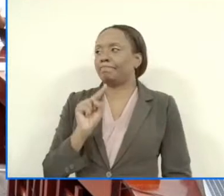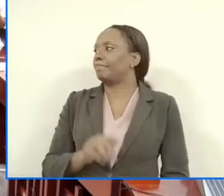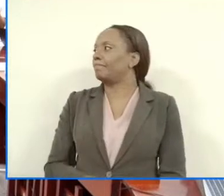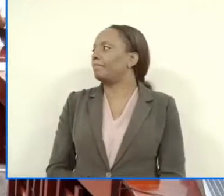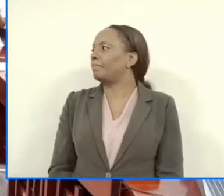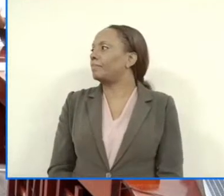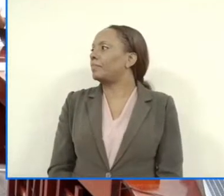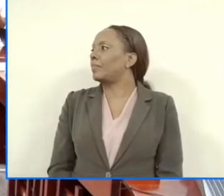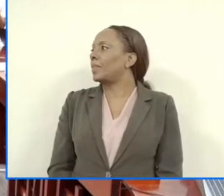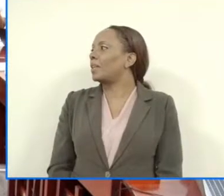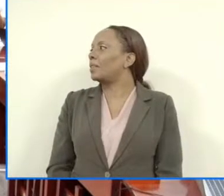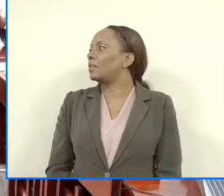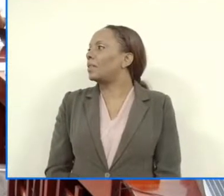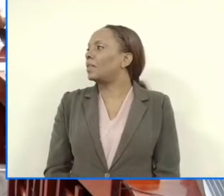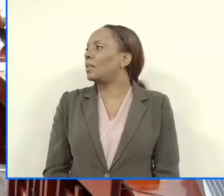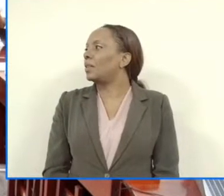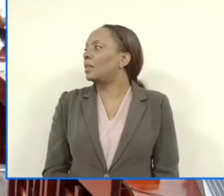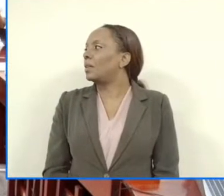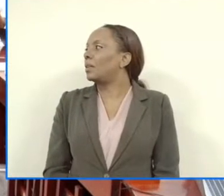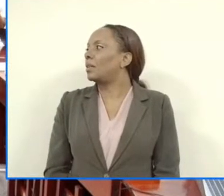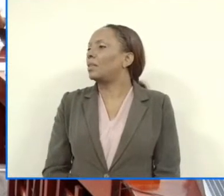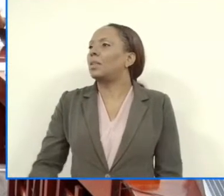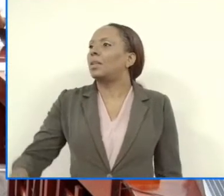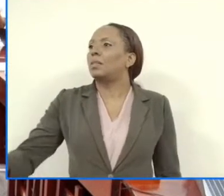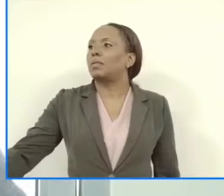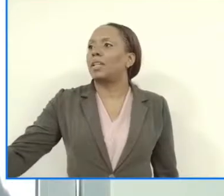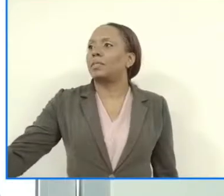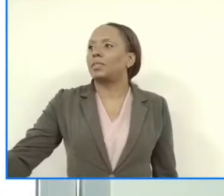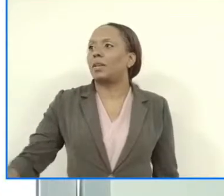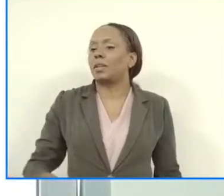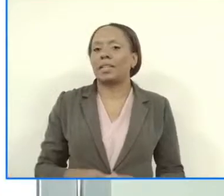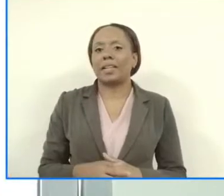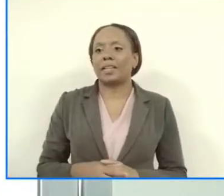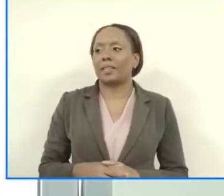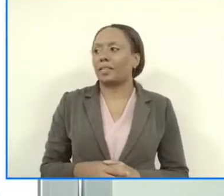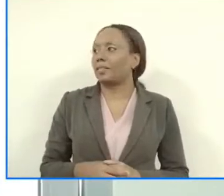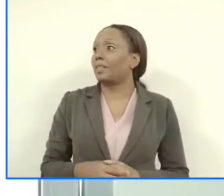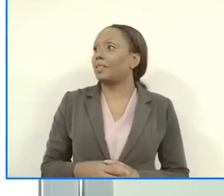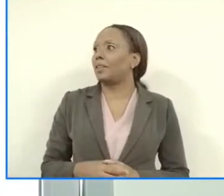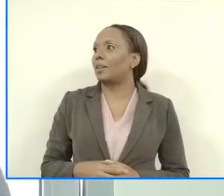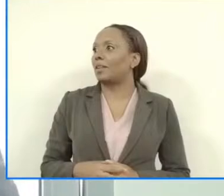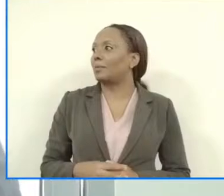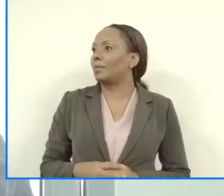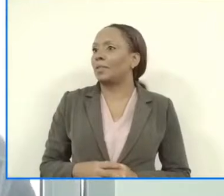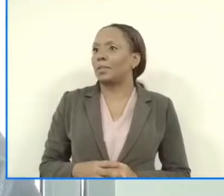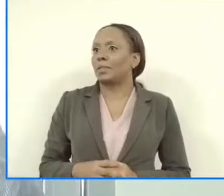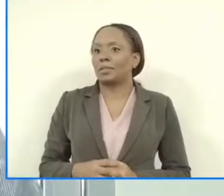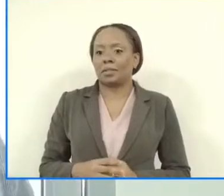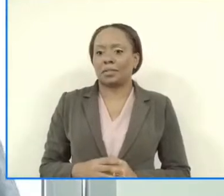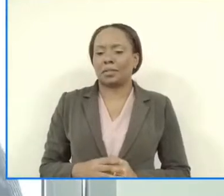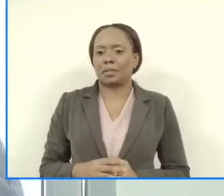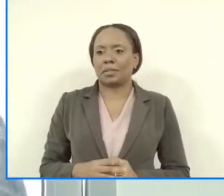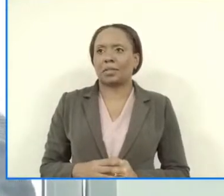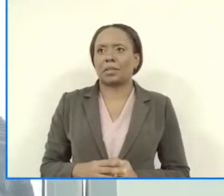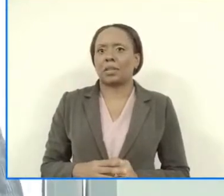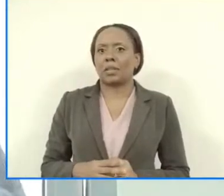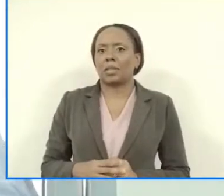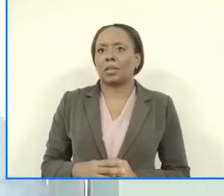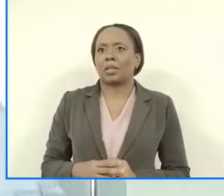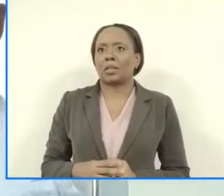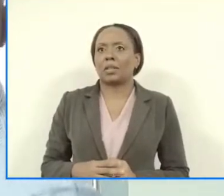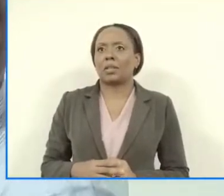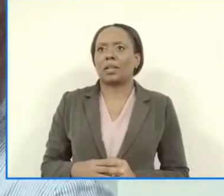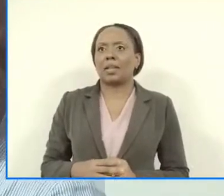Good afternoon. My first couple questions are for the Managing Director of the Barbados Light and Power Company Limited,